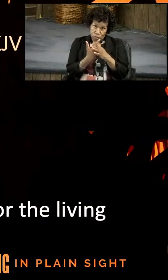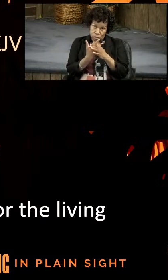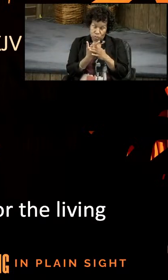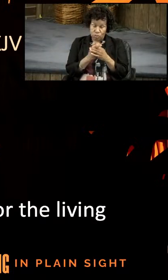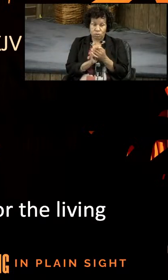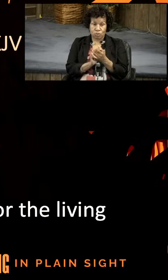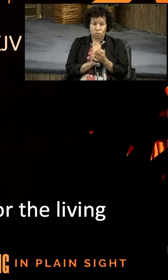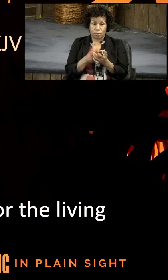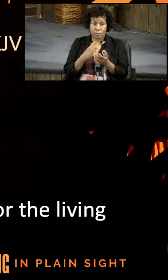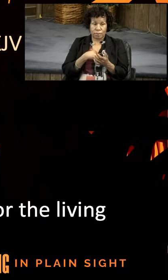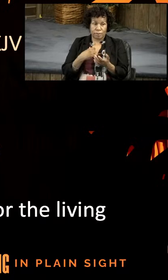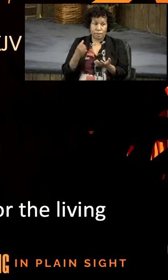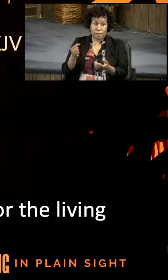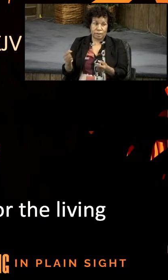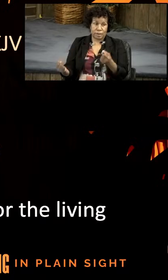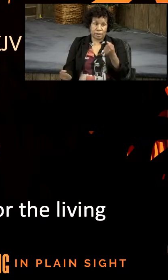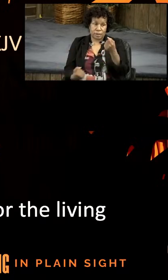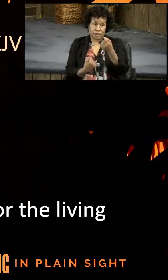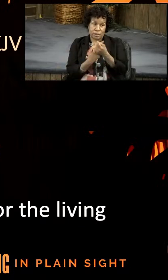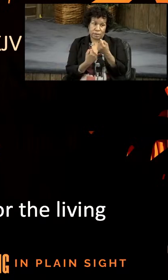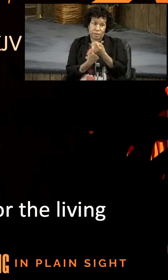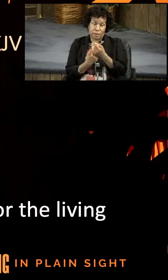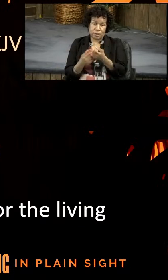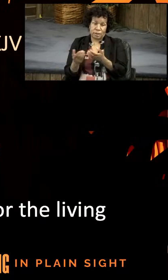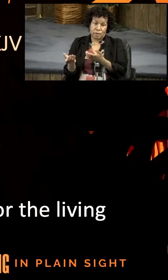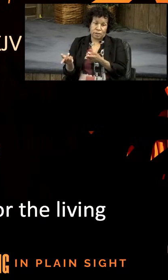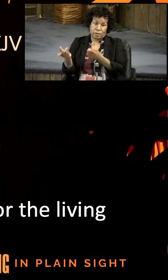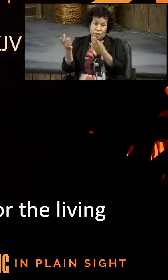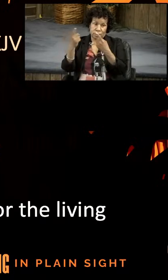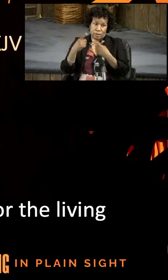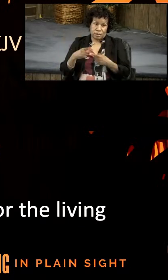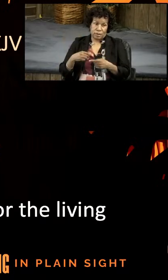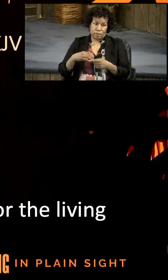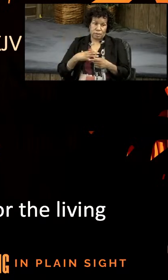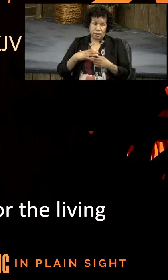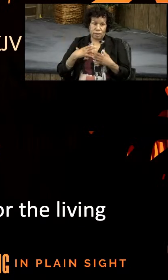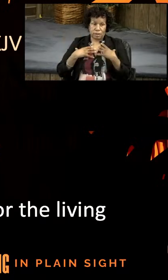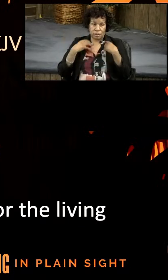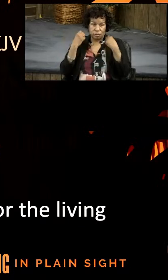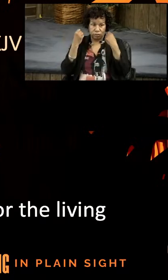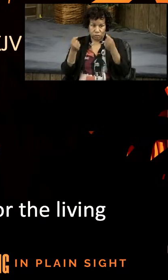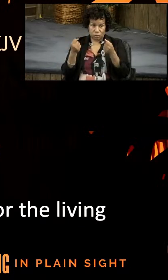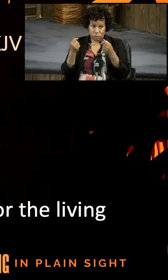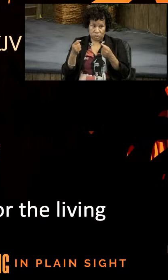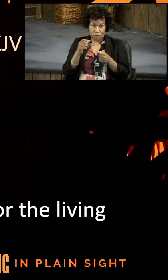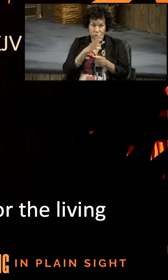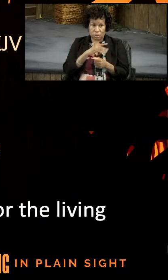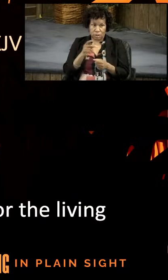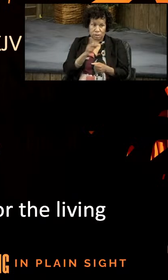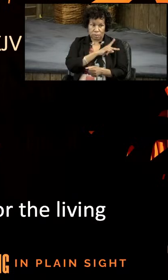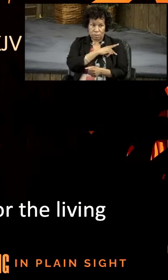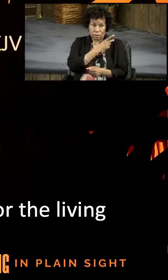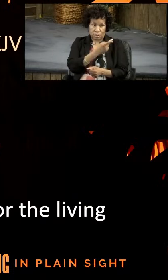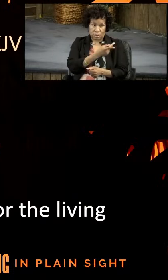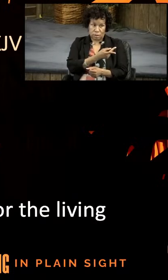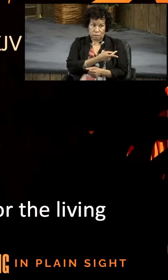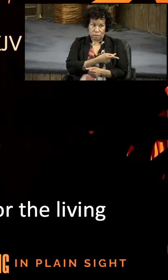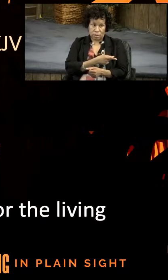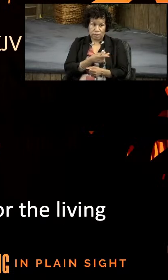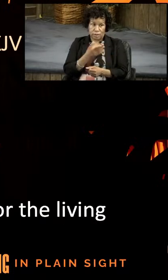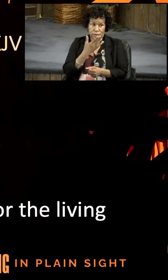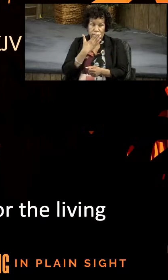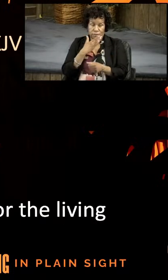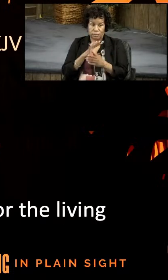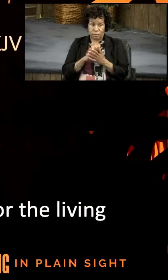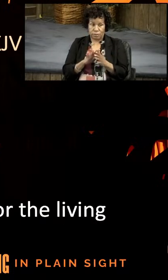come. I got strength that I didn't have. Ooh, I got power that I didn't have. Oh, I got a calm and a peace